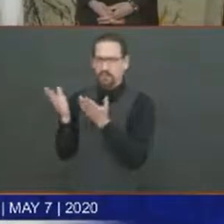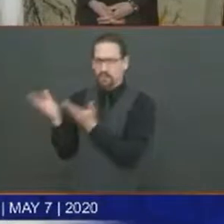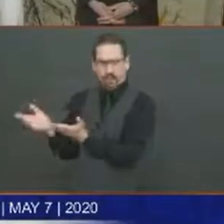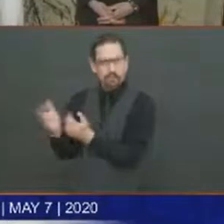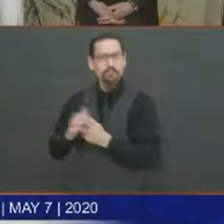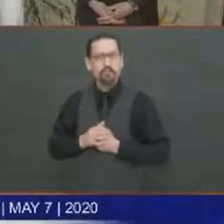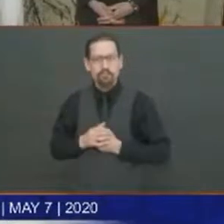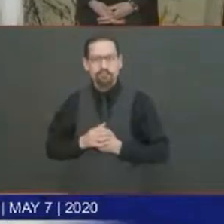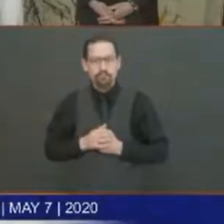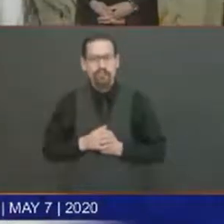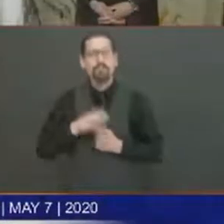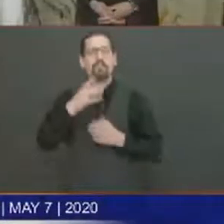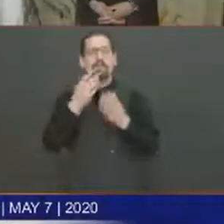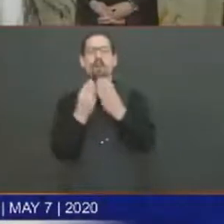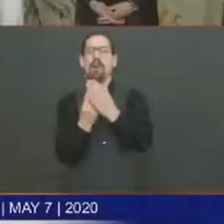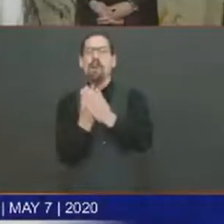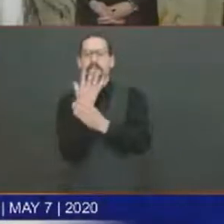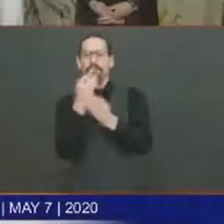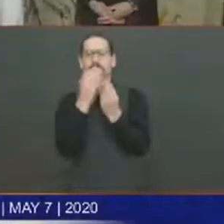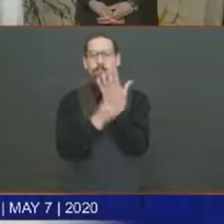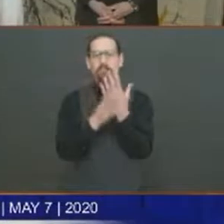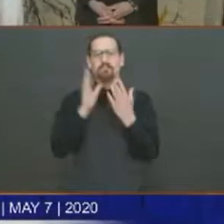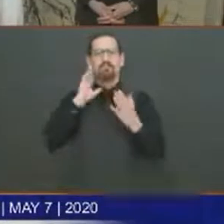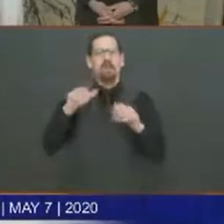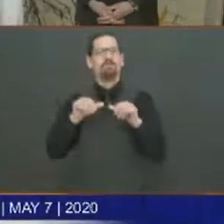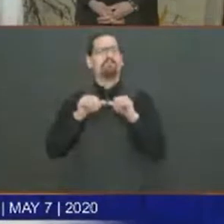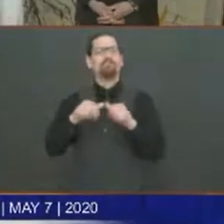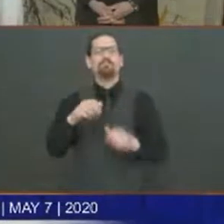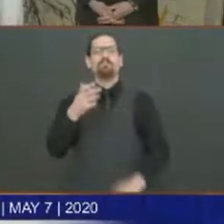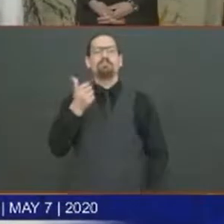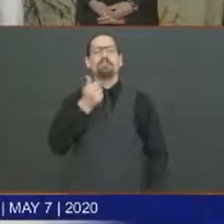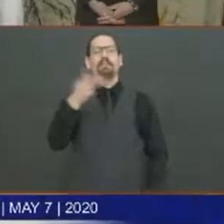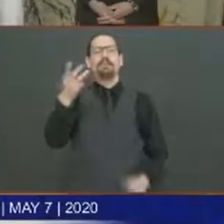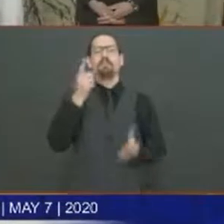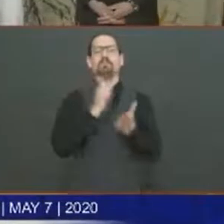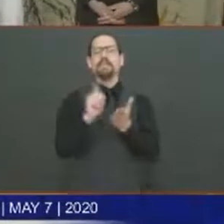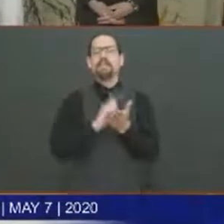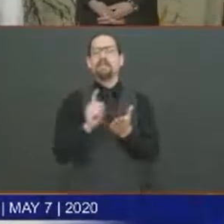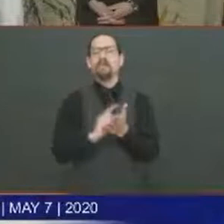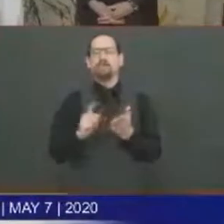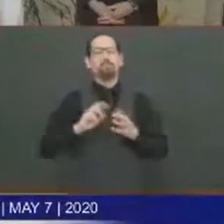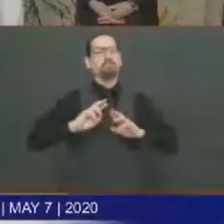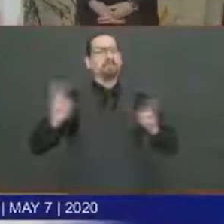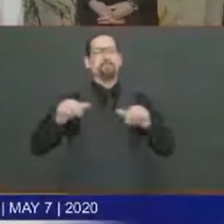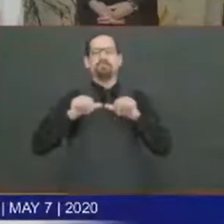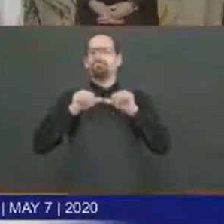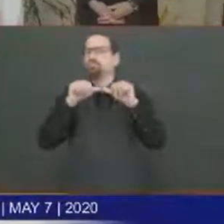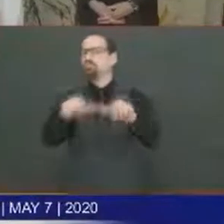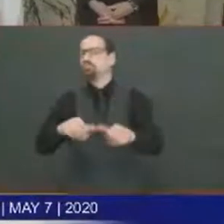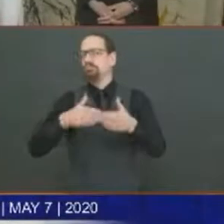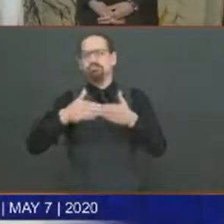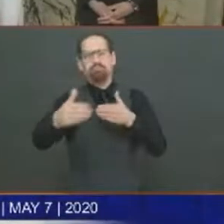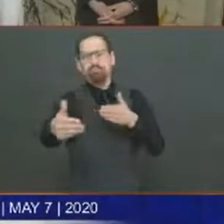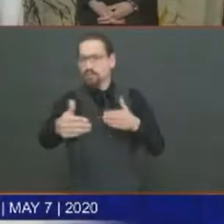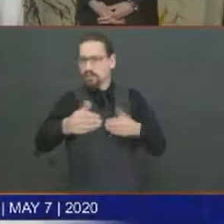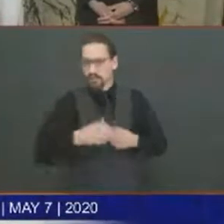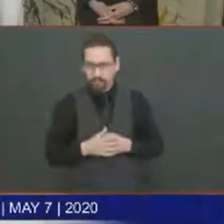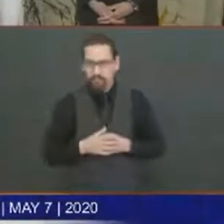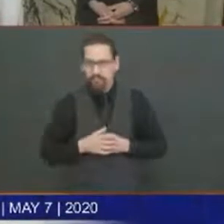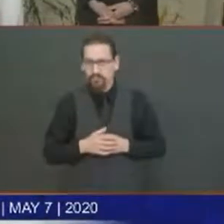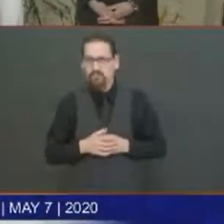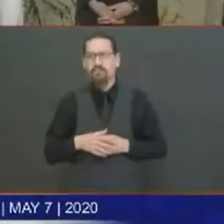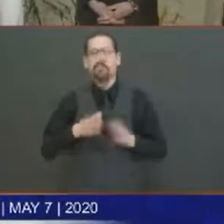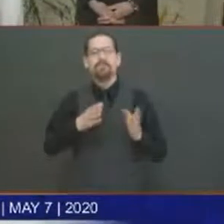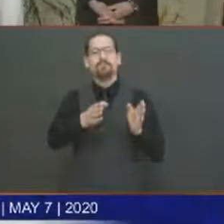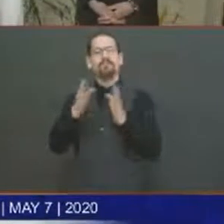gloves to last several weeks. We also have the Battelle system fully operational,